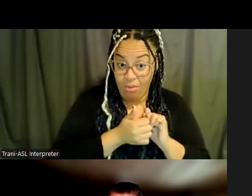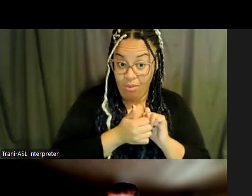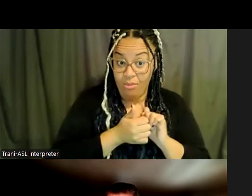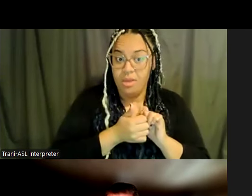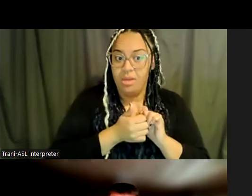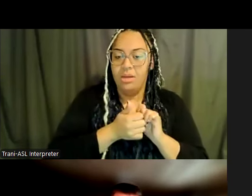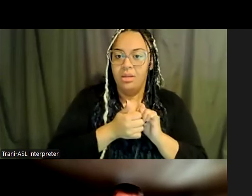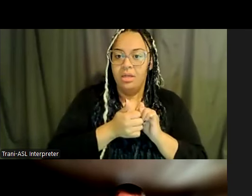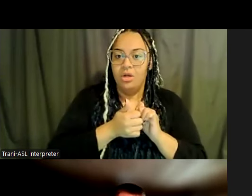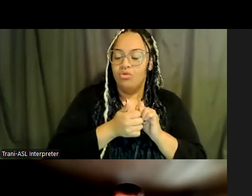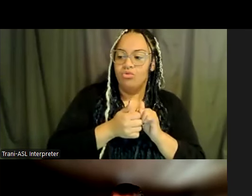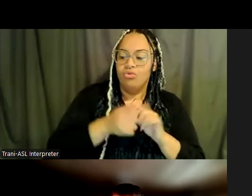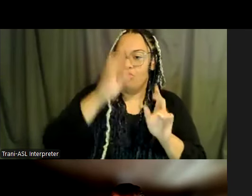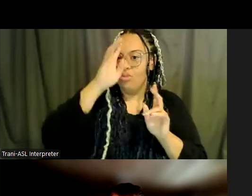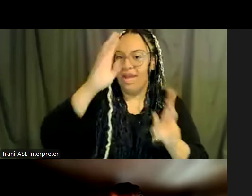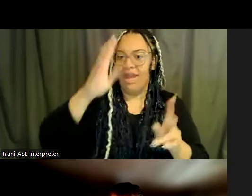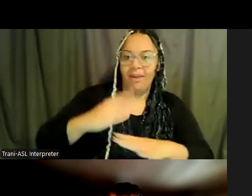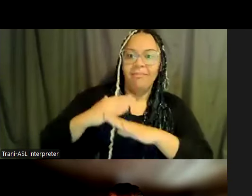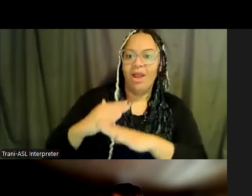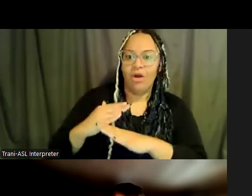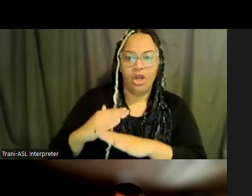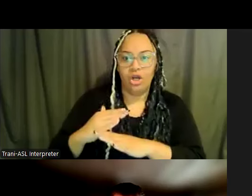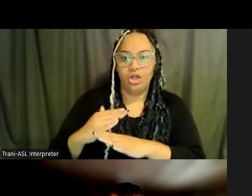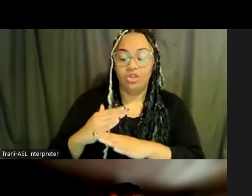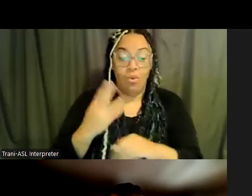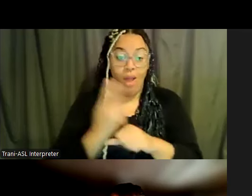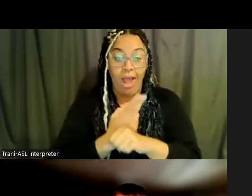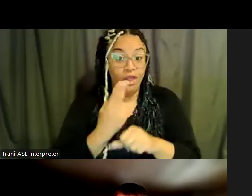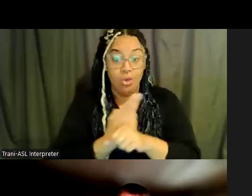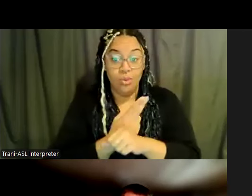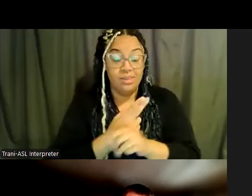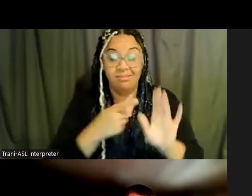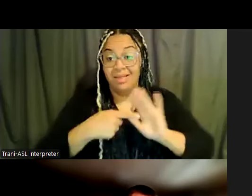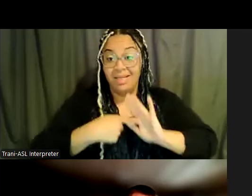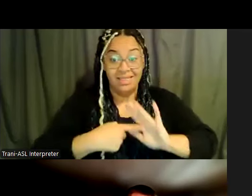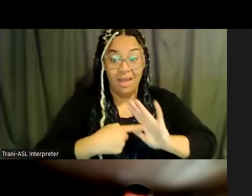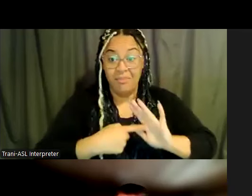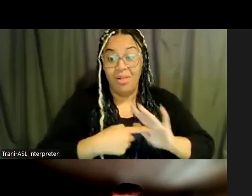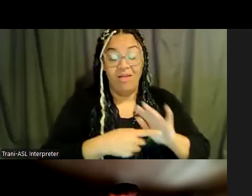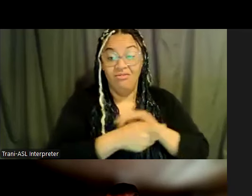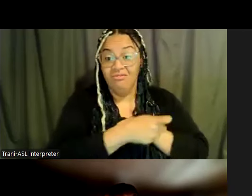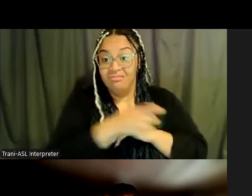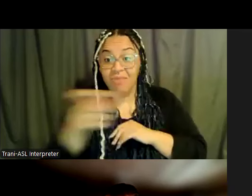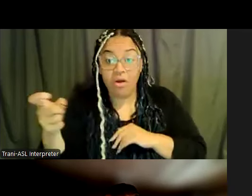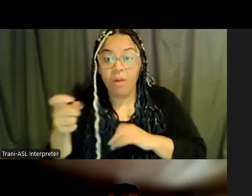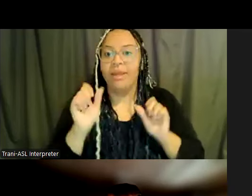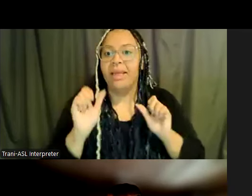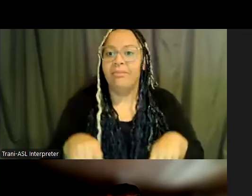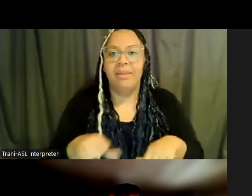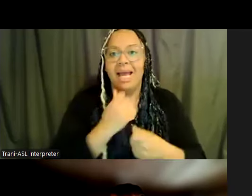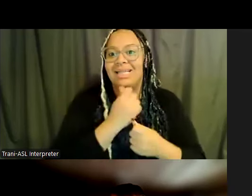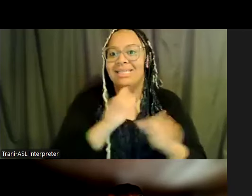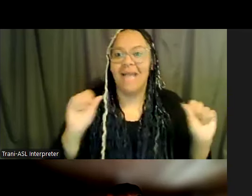a barrier. So again, just use the example of firearms. This could be a gun safe. These could be gun locks. This could be, you